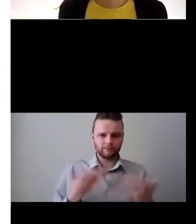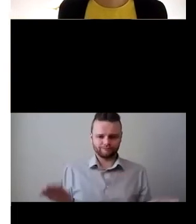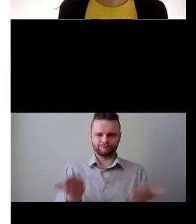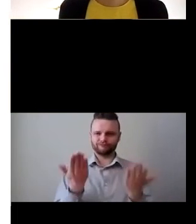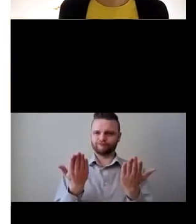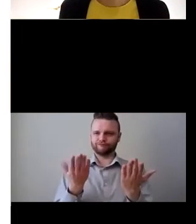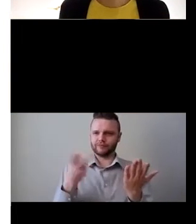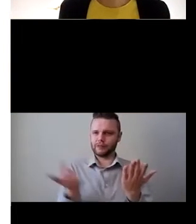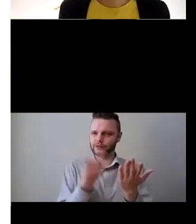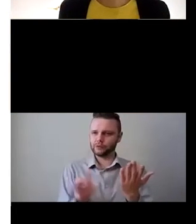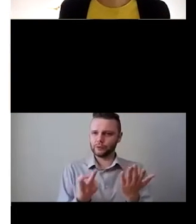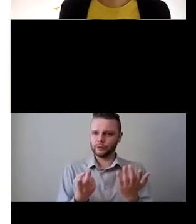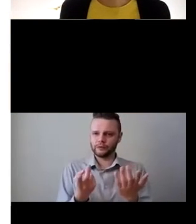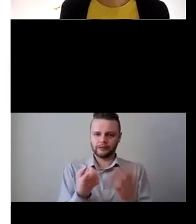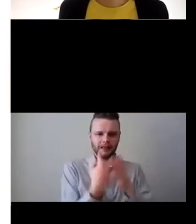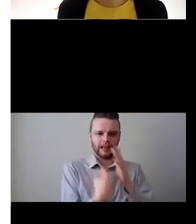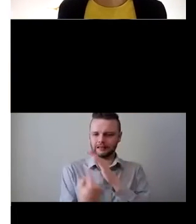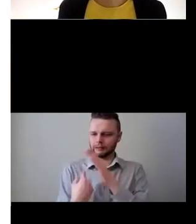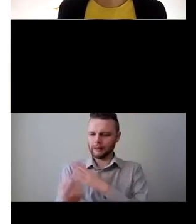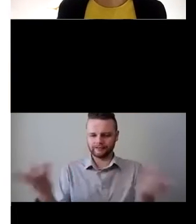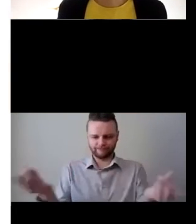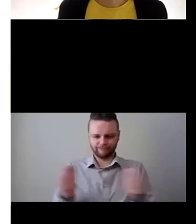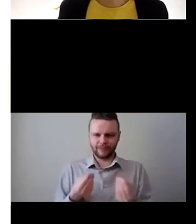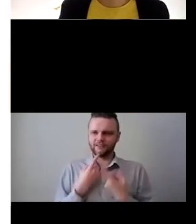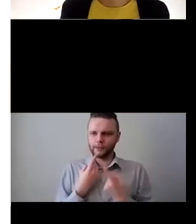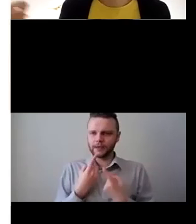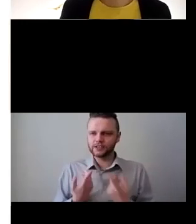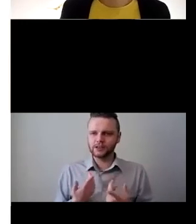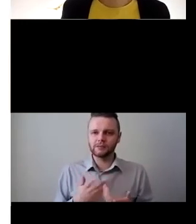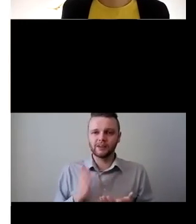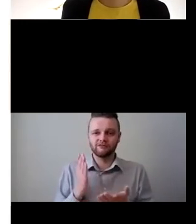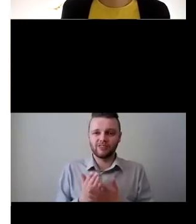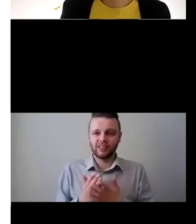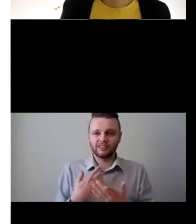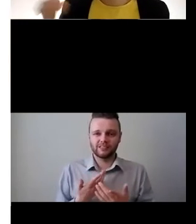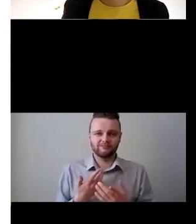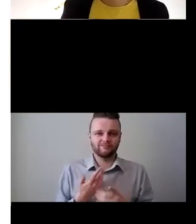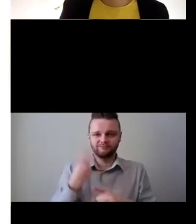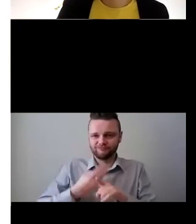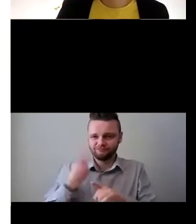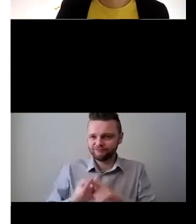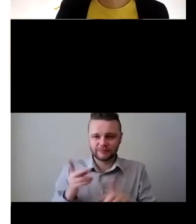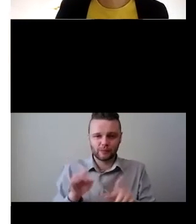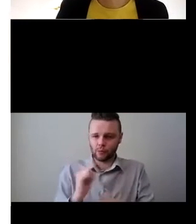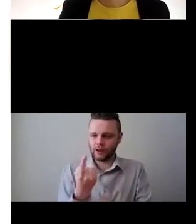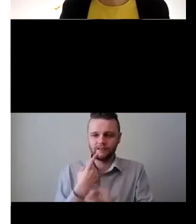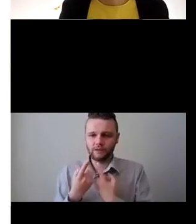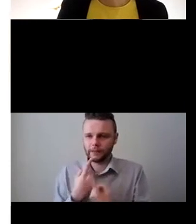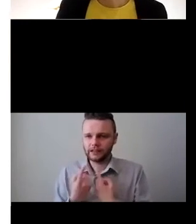two independently coming in information, but it's actually just a duplication of one information